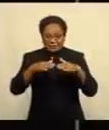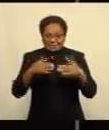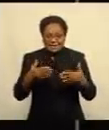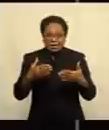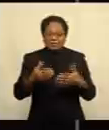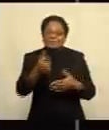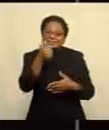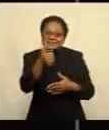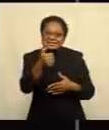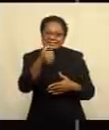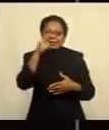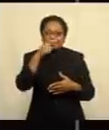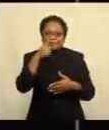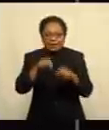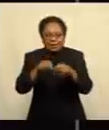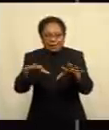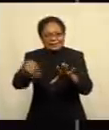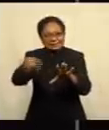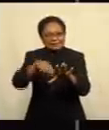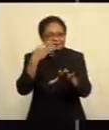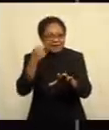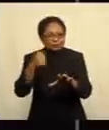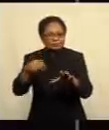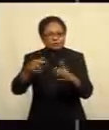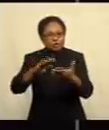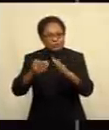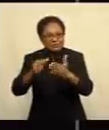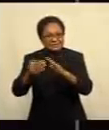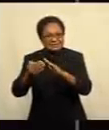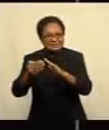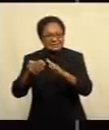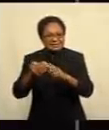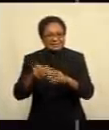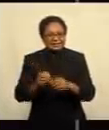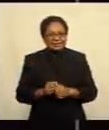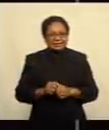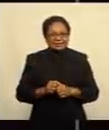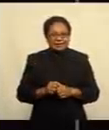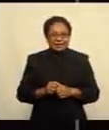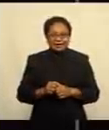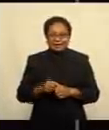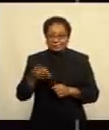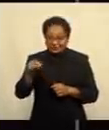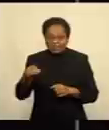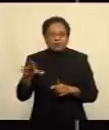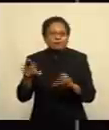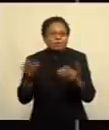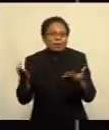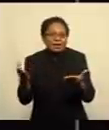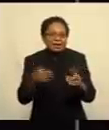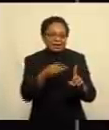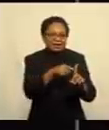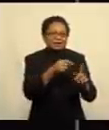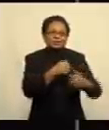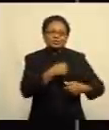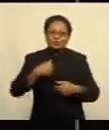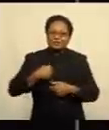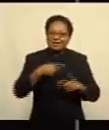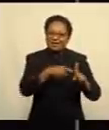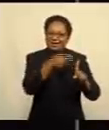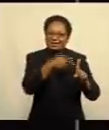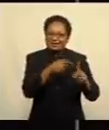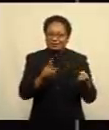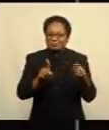locally transmitted cases of COVID-19 that can be traced back to the soldier who caught the virus while working in the border